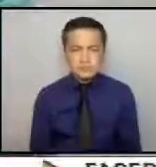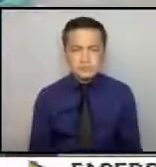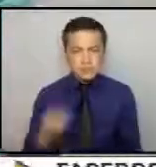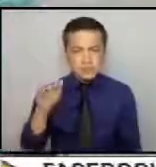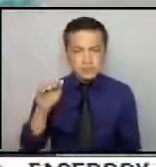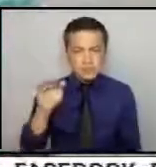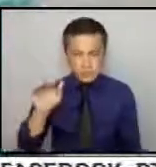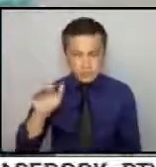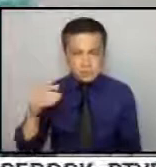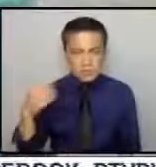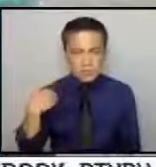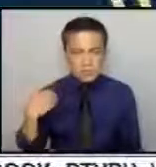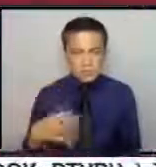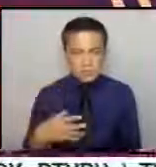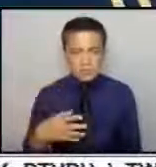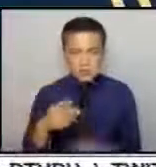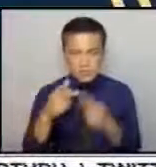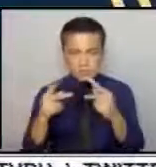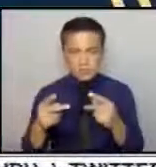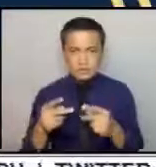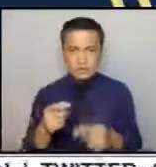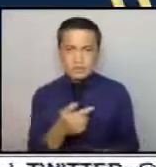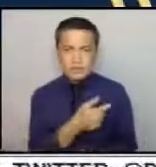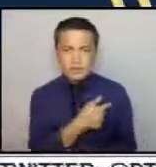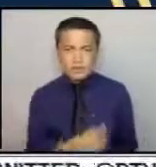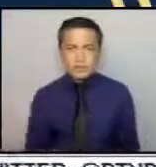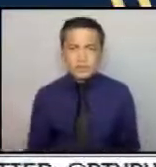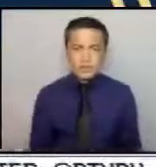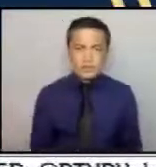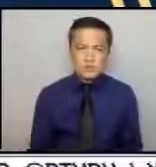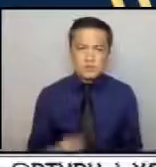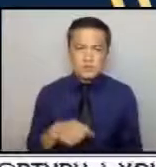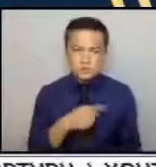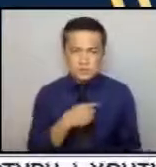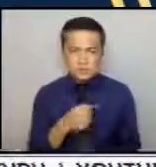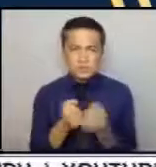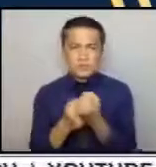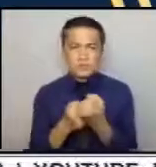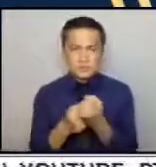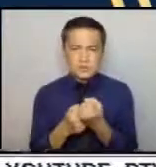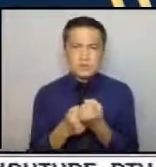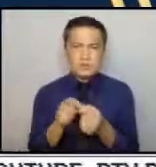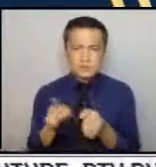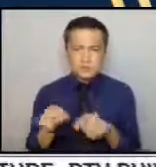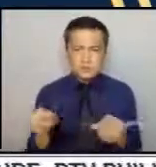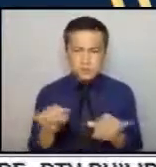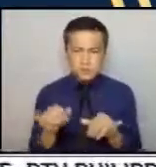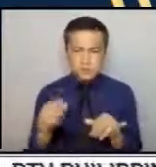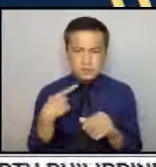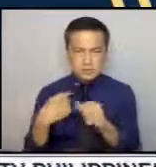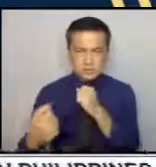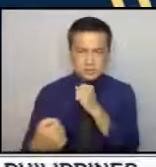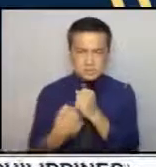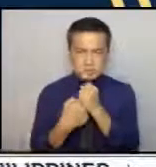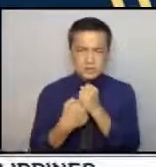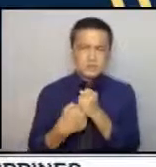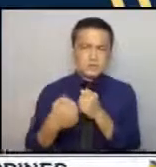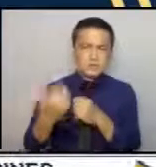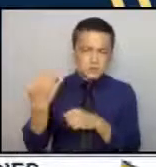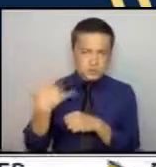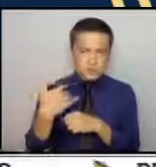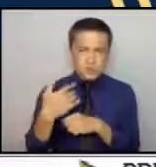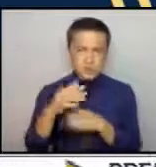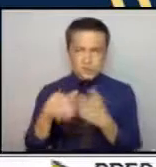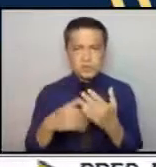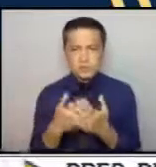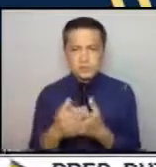publiko na magpabakuna na. Ano may mga hinaot me na you will support this campaign, this event, just